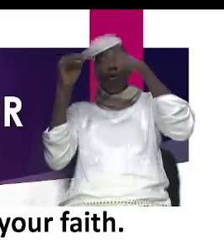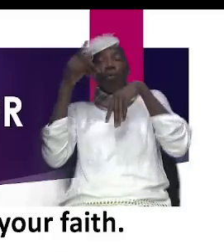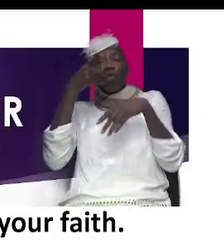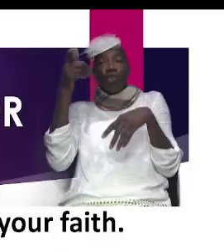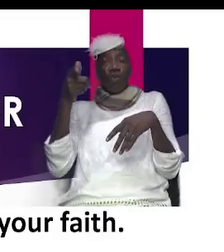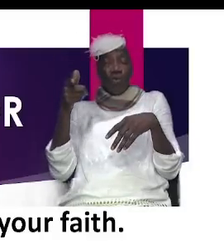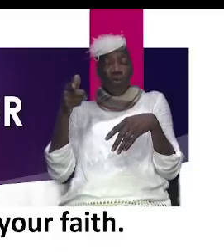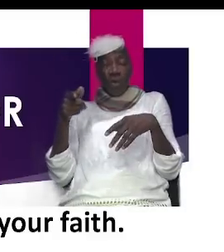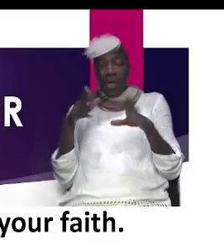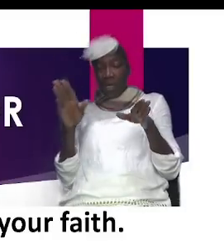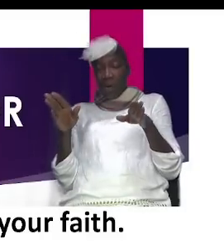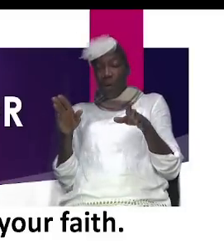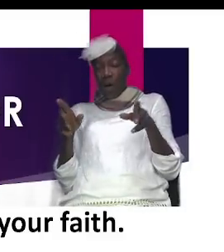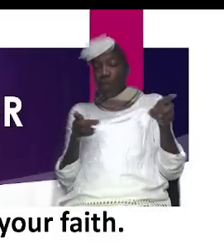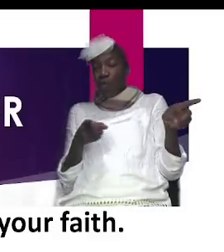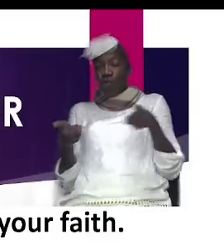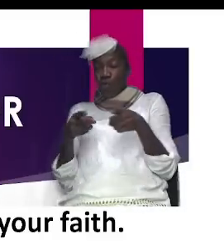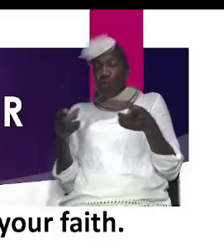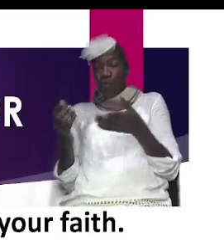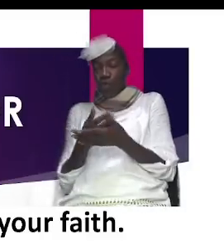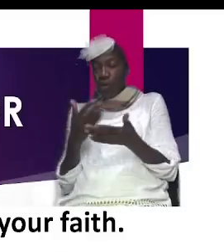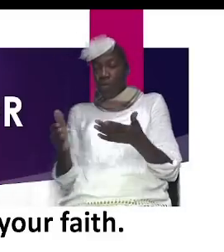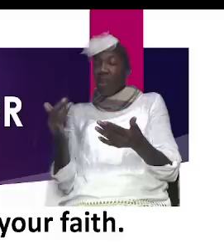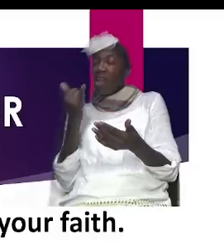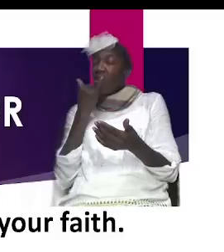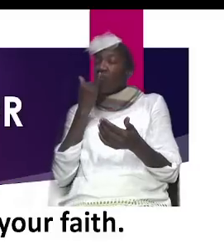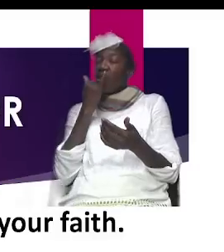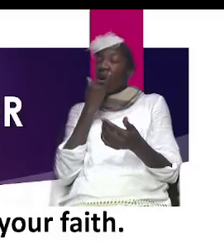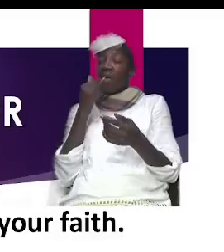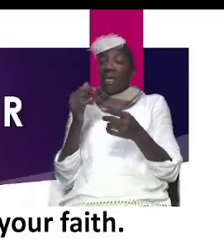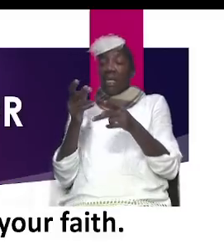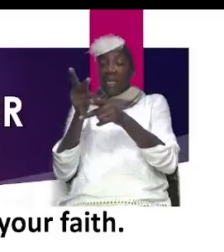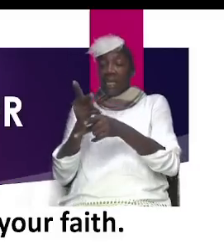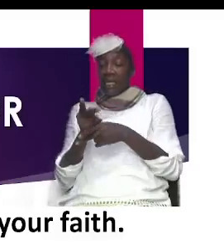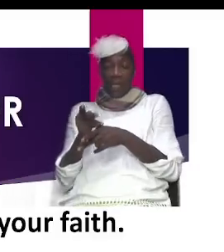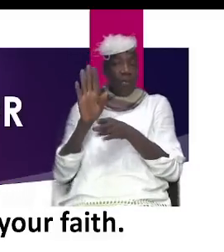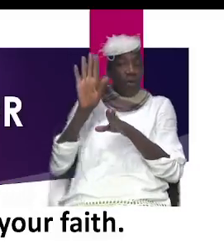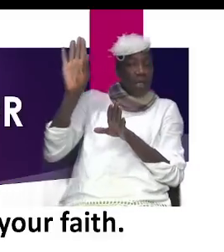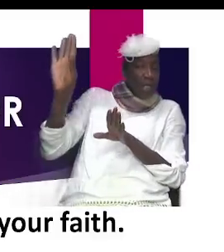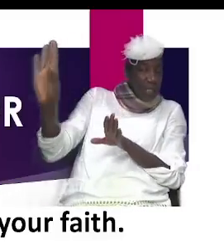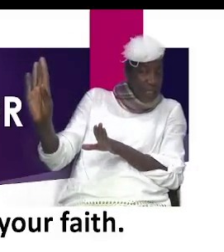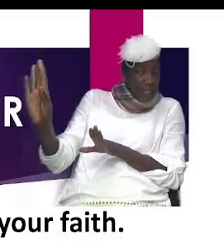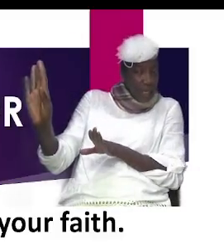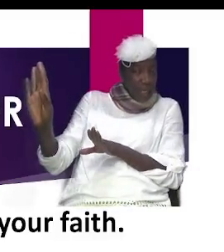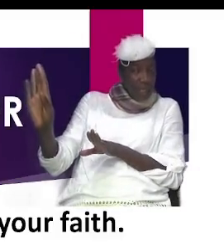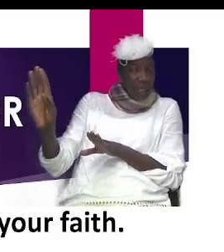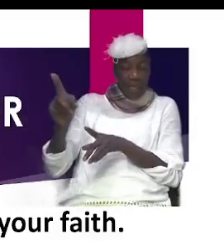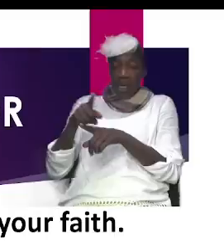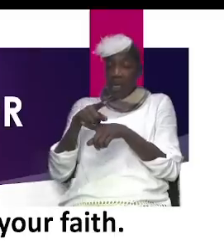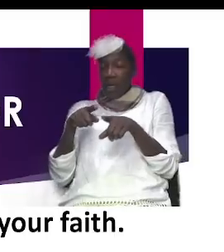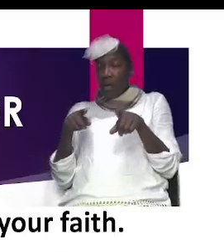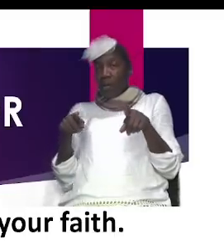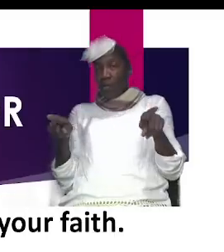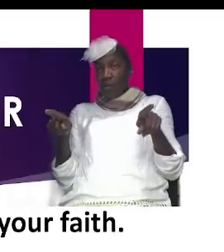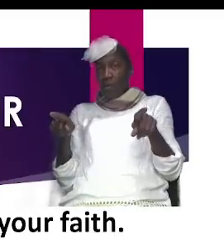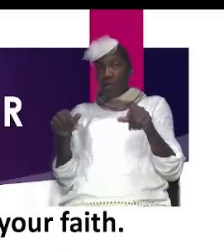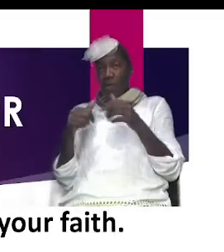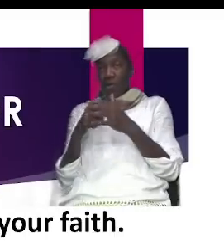cut a corner, you are there. It's not going to happen. So they keep you at a distance and so forth. Understand what I'm saying, brethren,